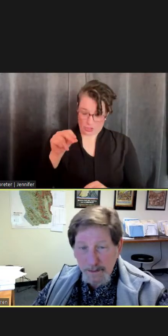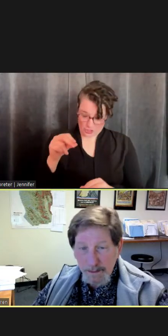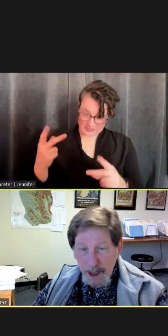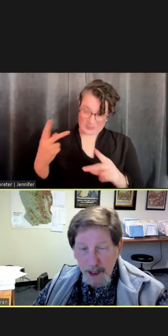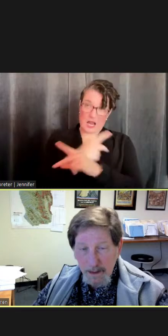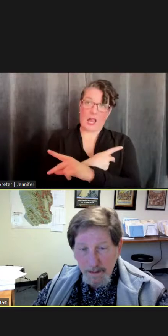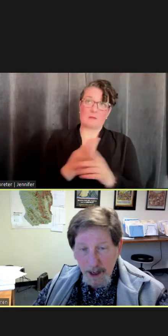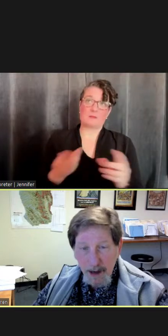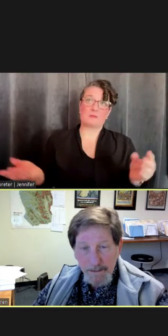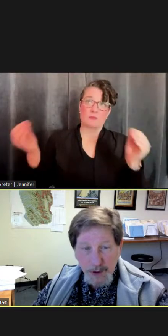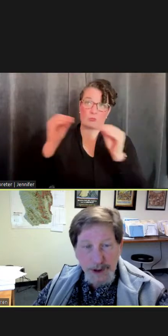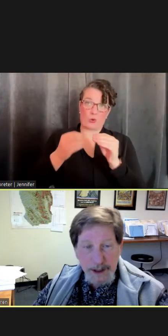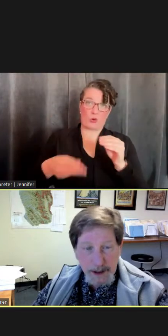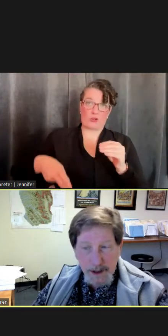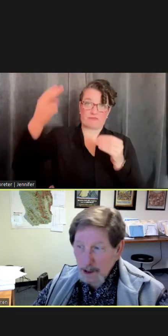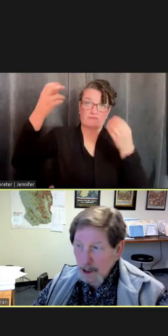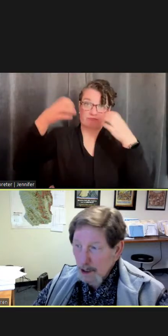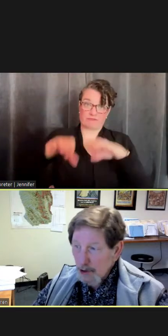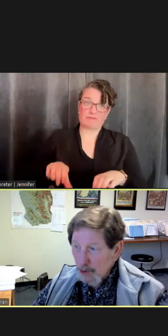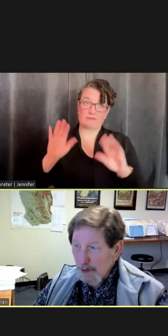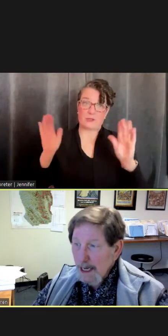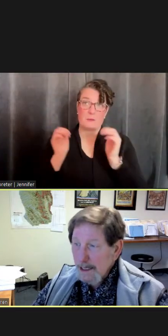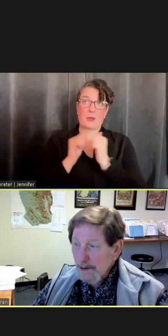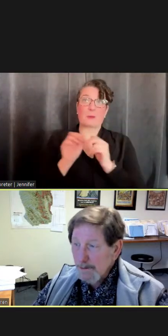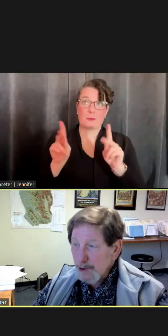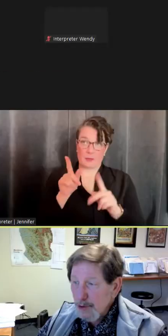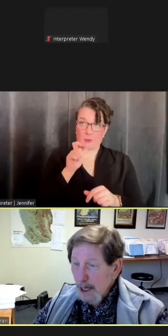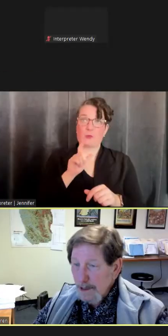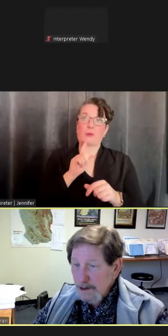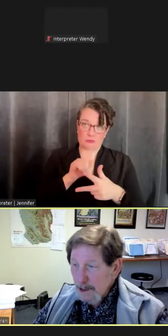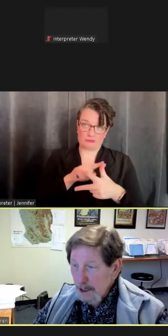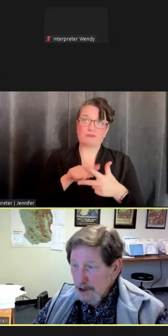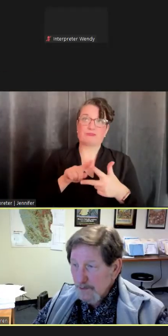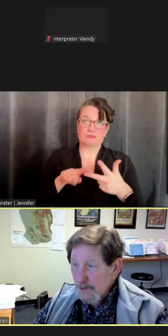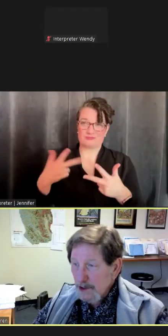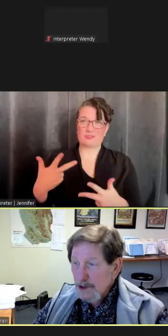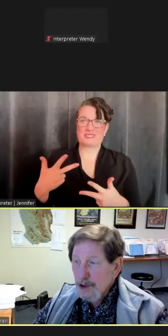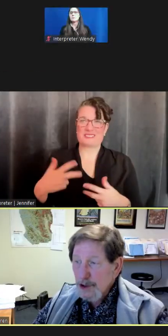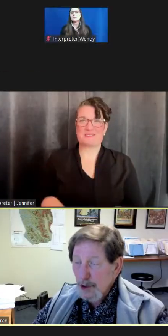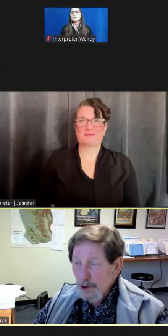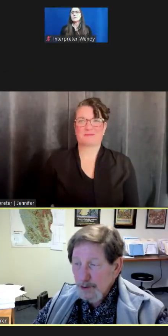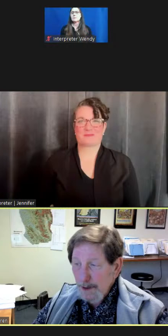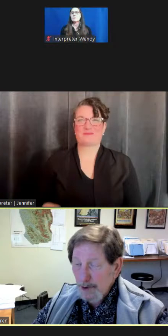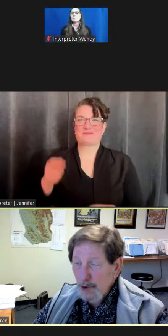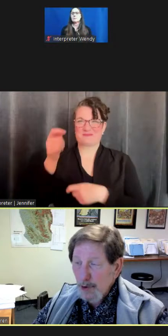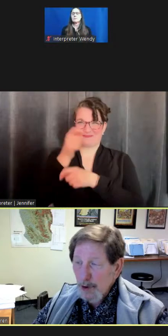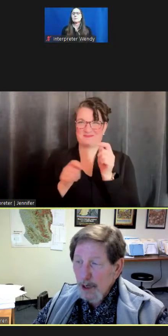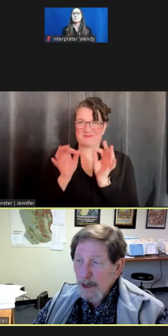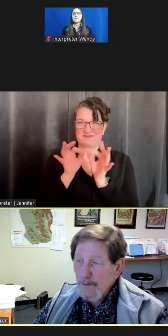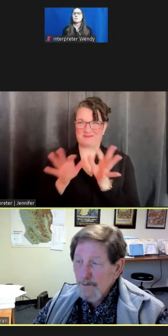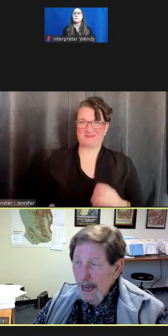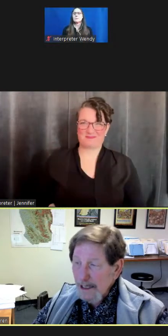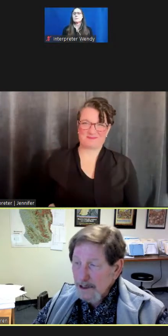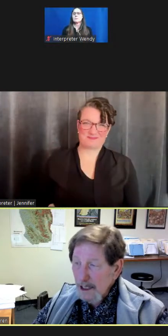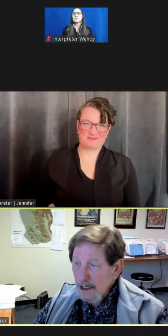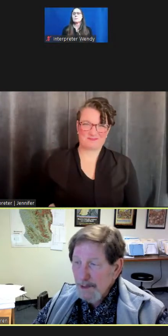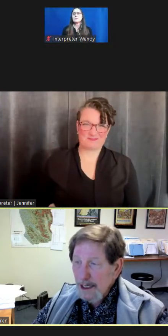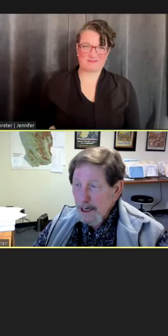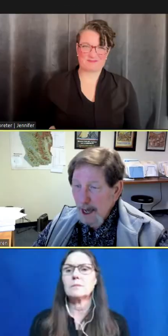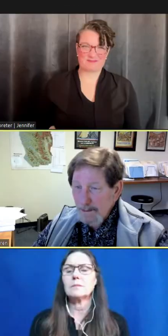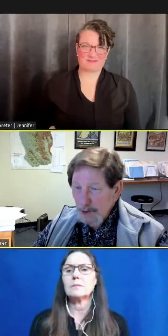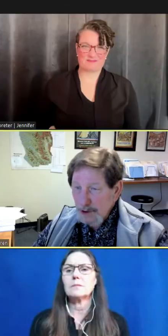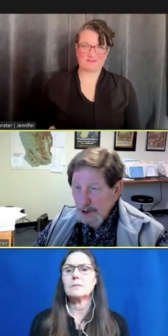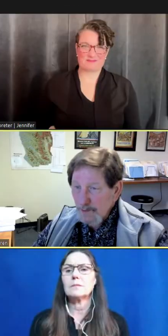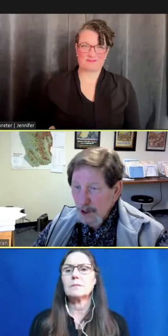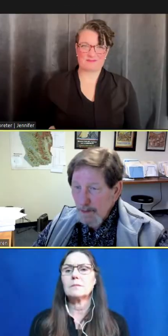in the boosted group. Now, the blue lines in each of these show those people who were vaccinated